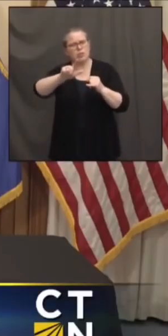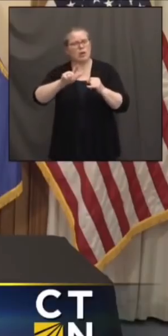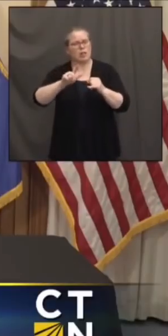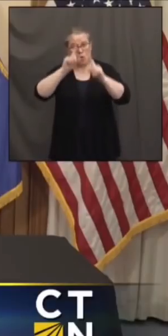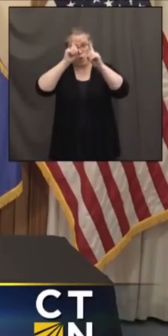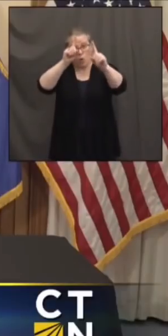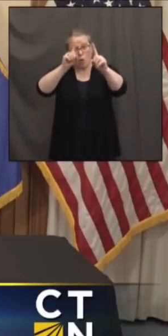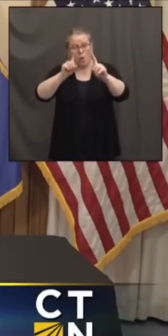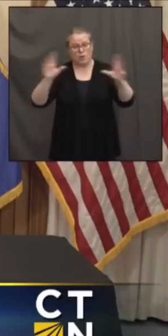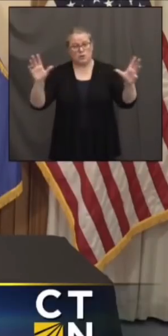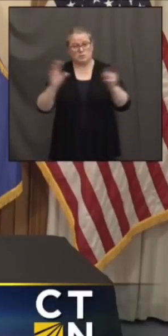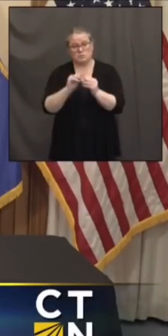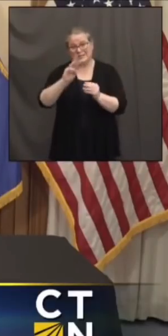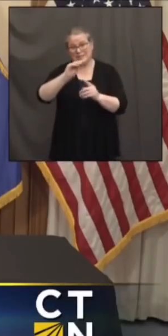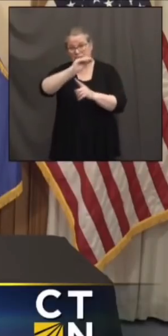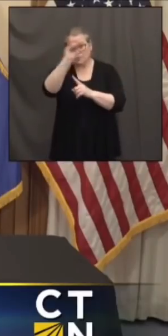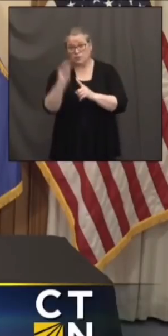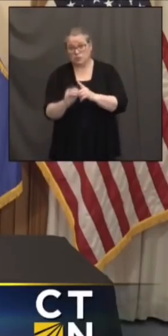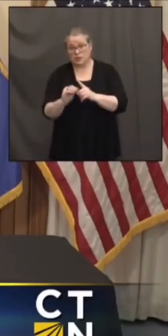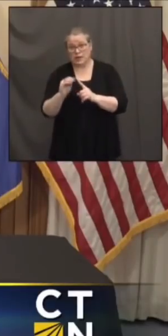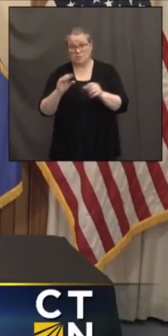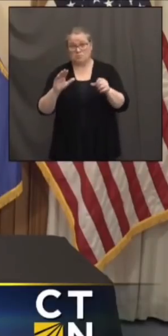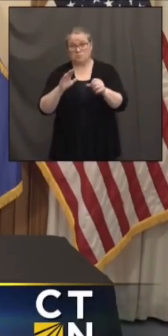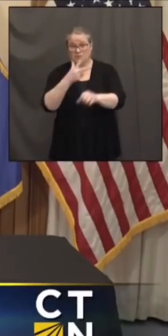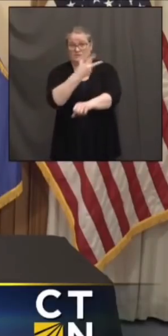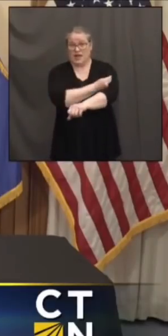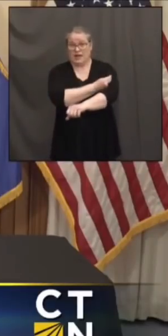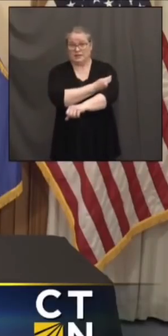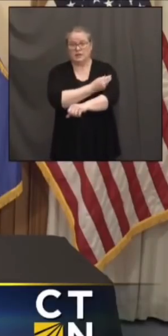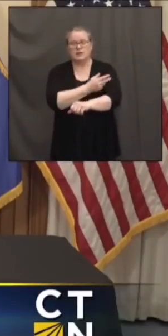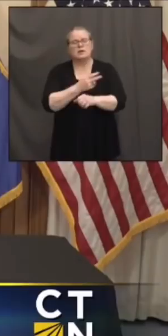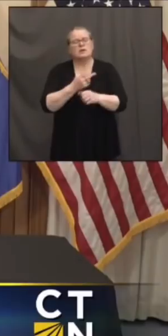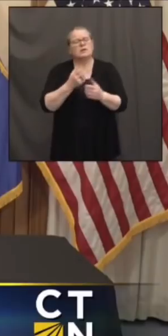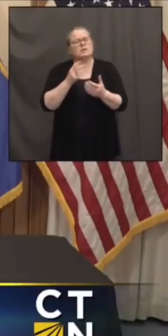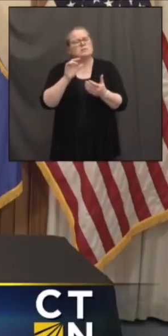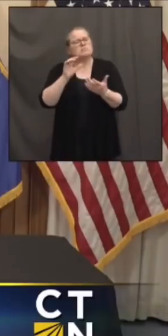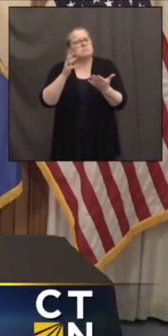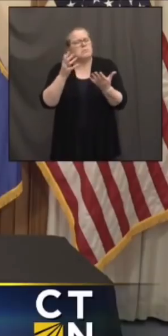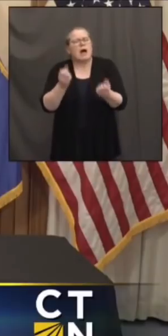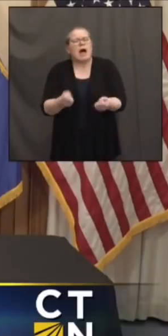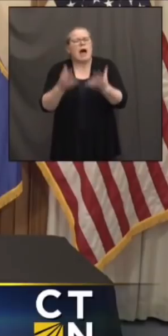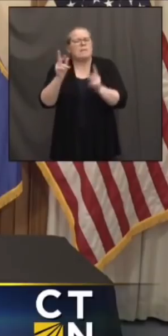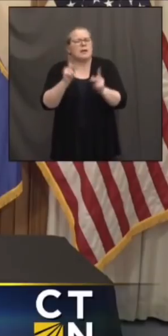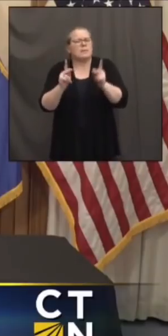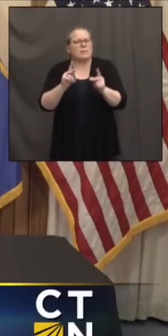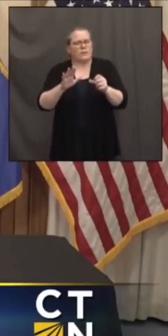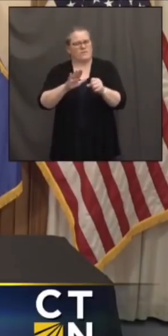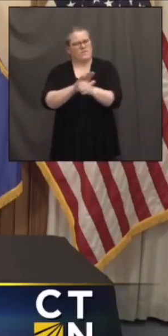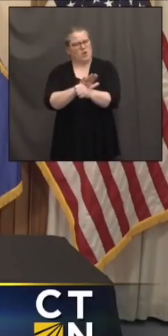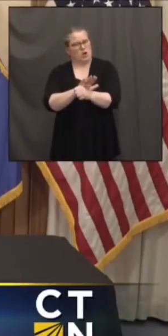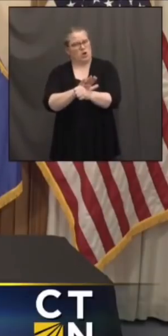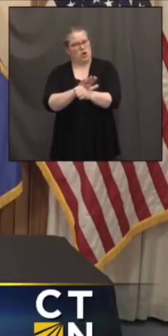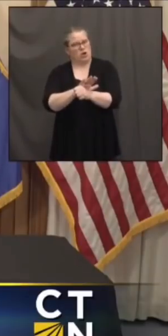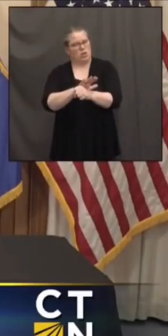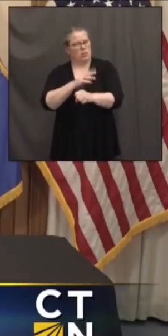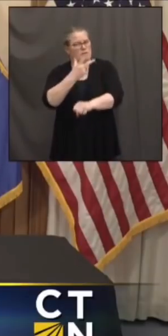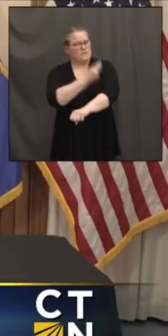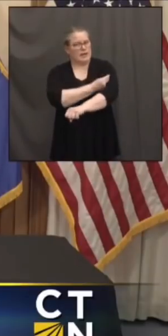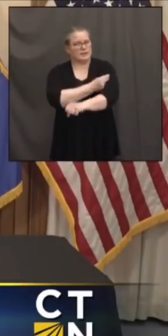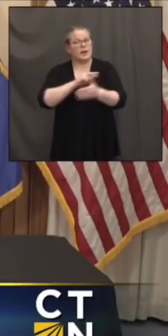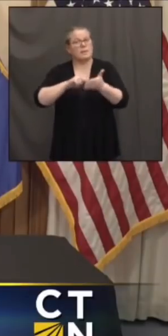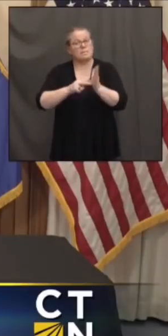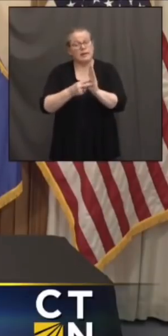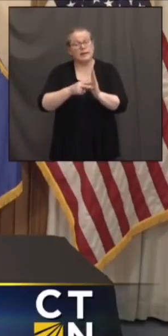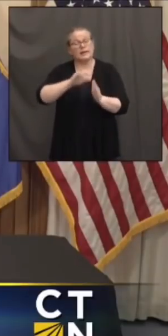percentage will be of our population will be fully vaccinated, meaning they've had a single shot of the Johnson & Johnson vaccine